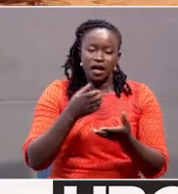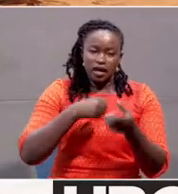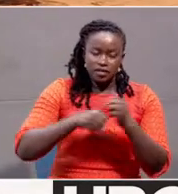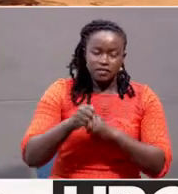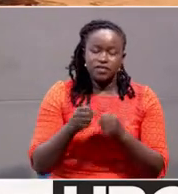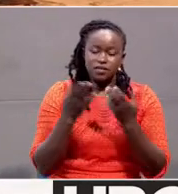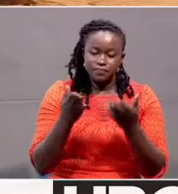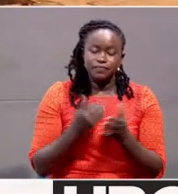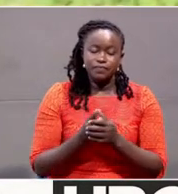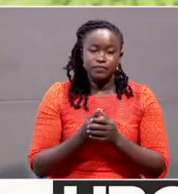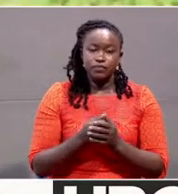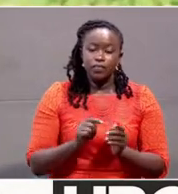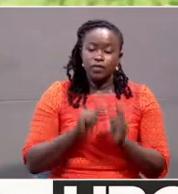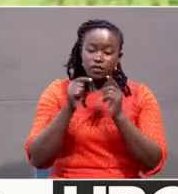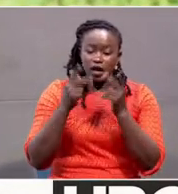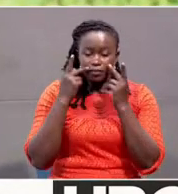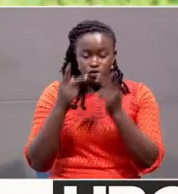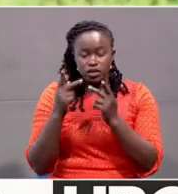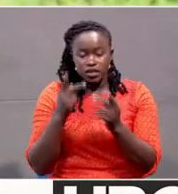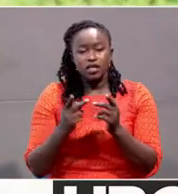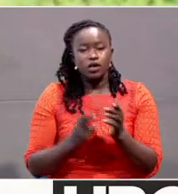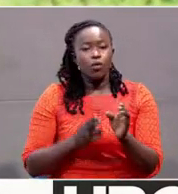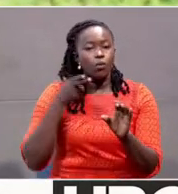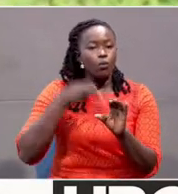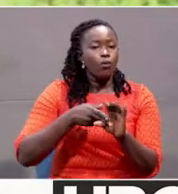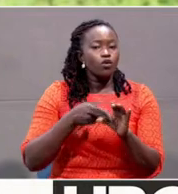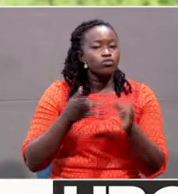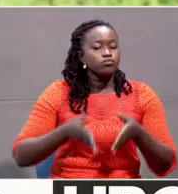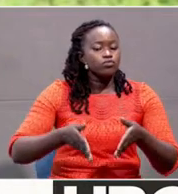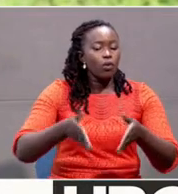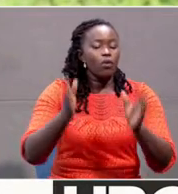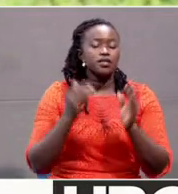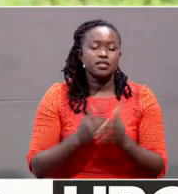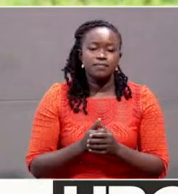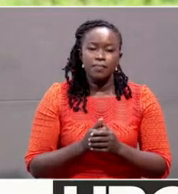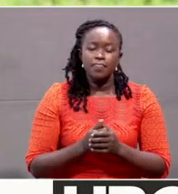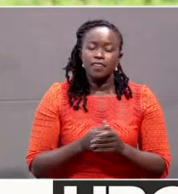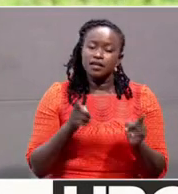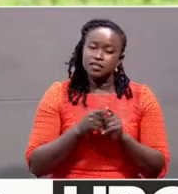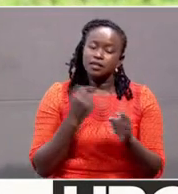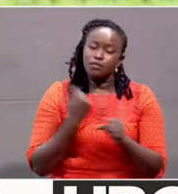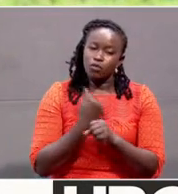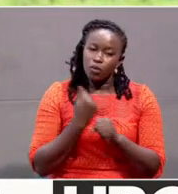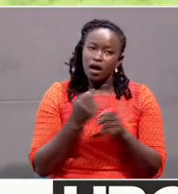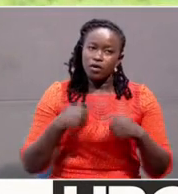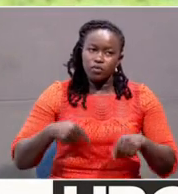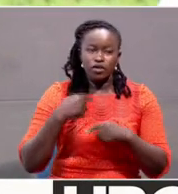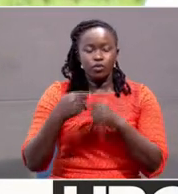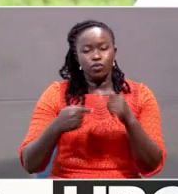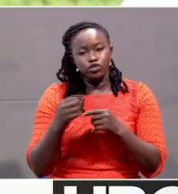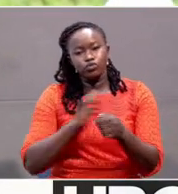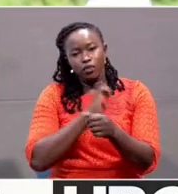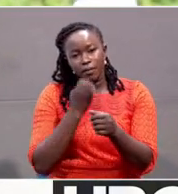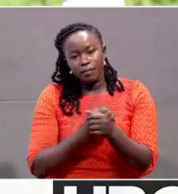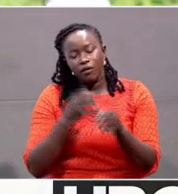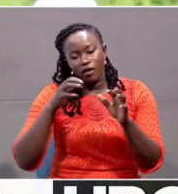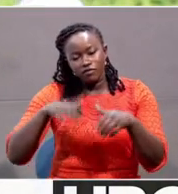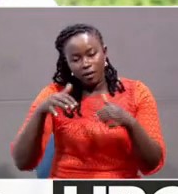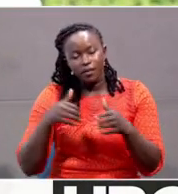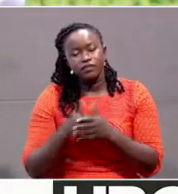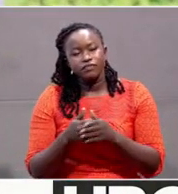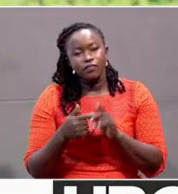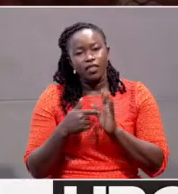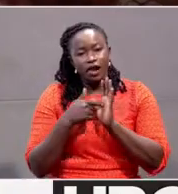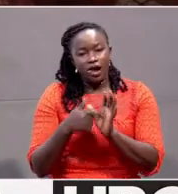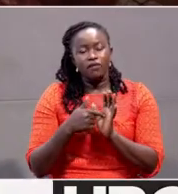to look at the oil roads. They have come to look at the efforts we are making to empower farmers. Like now here where we